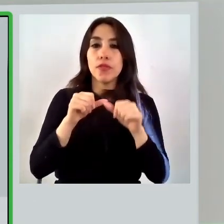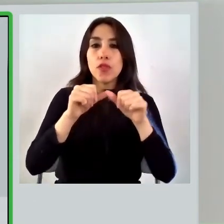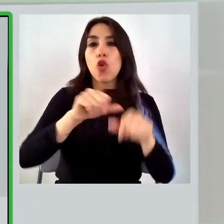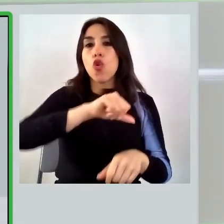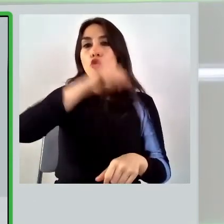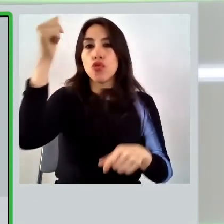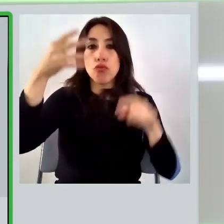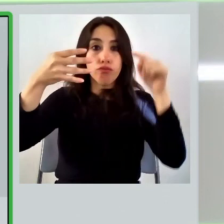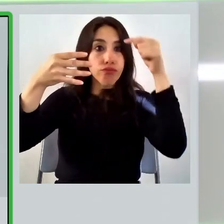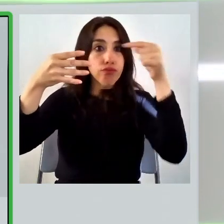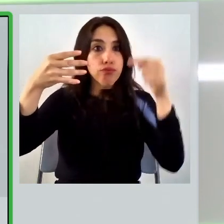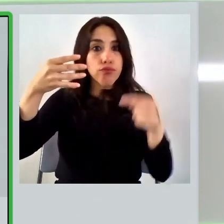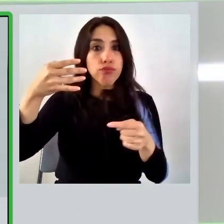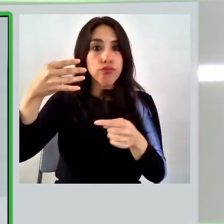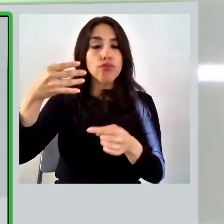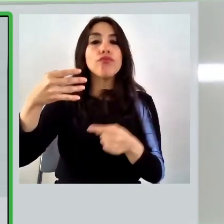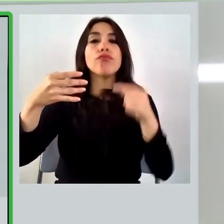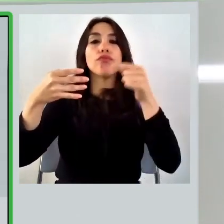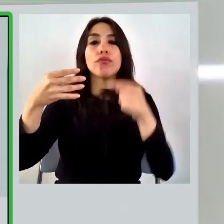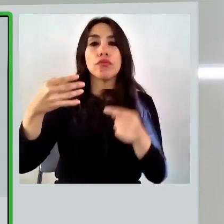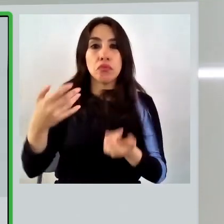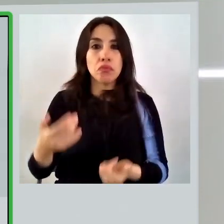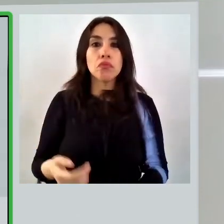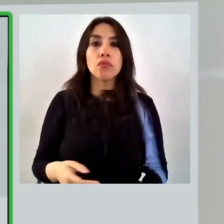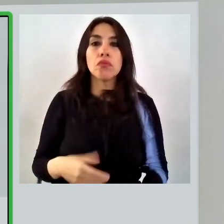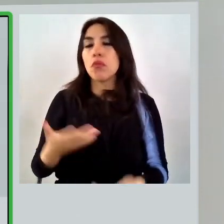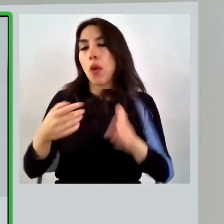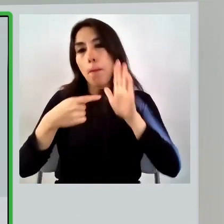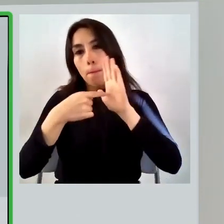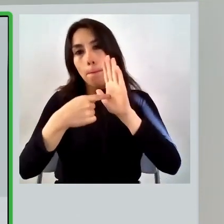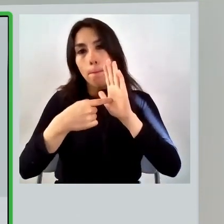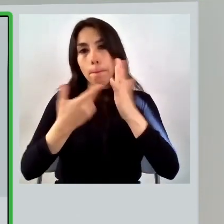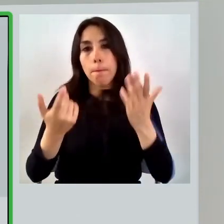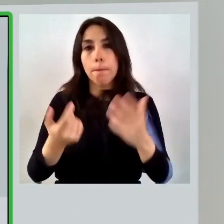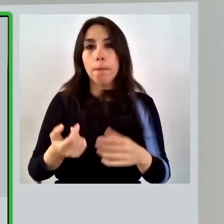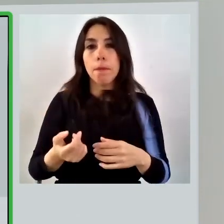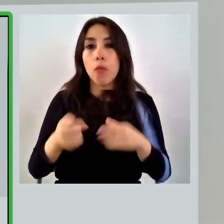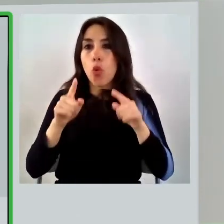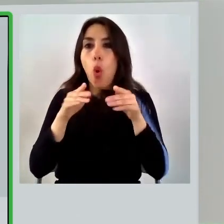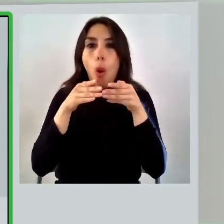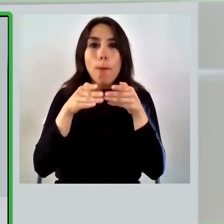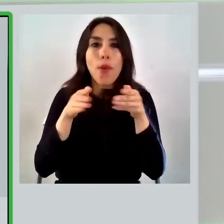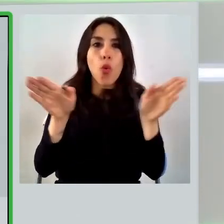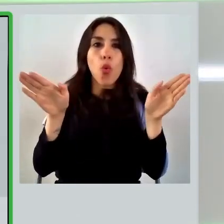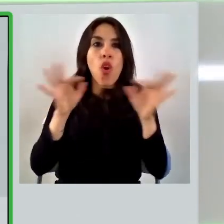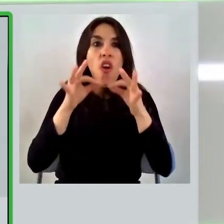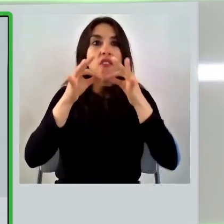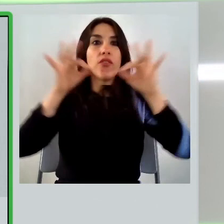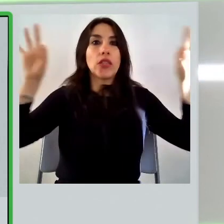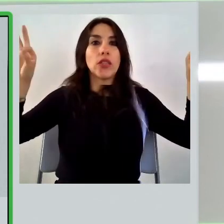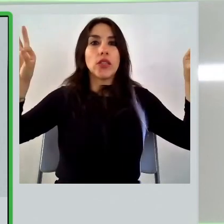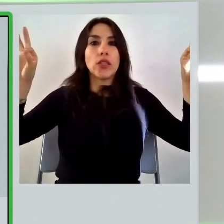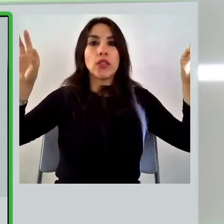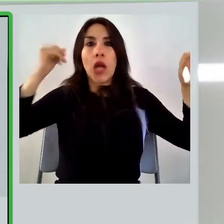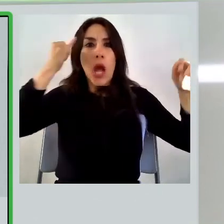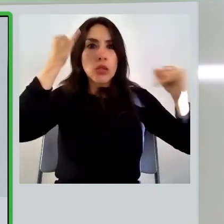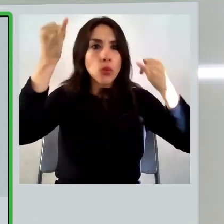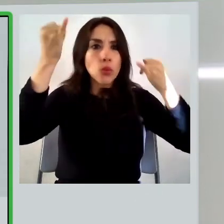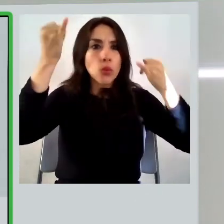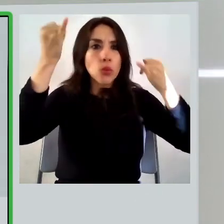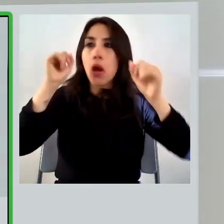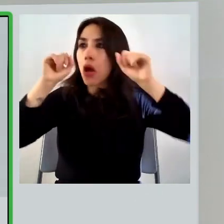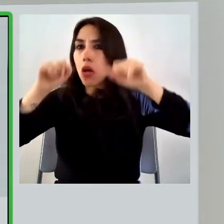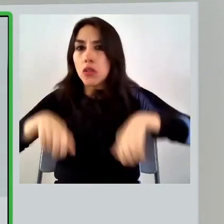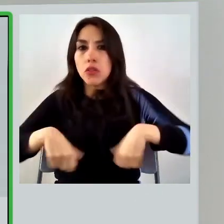freedom to innovate. This is all around that freedom to ask questions, be creative, fail, right?